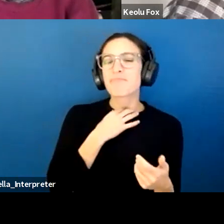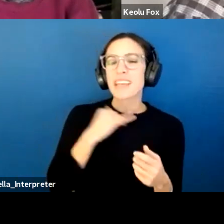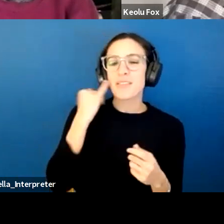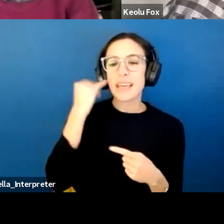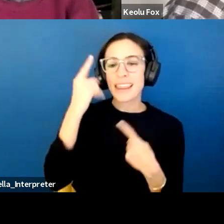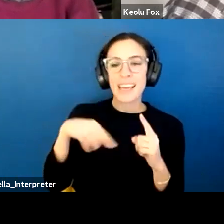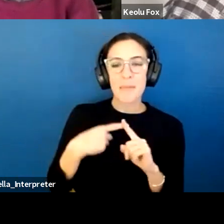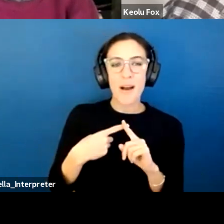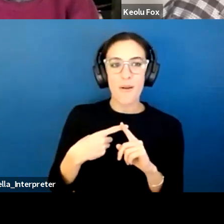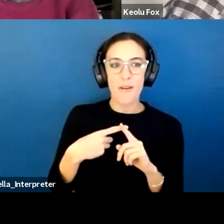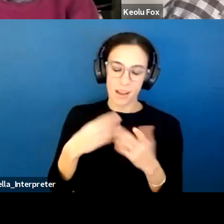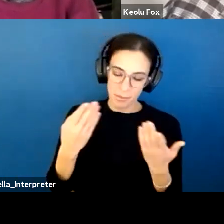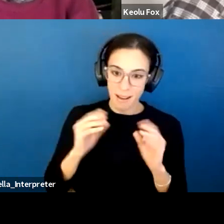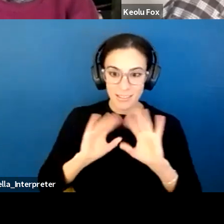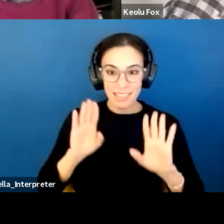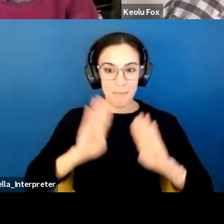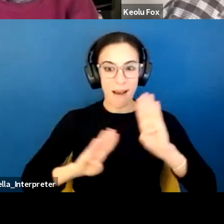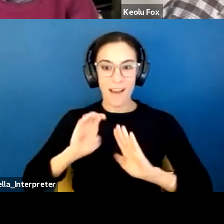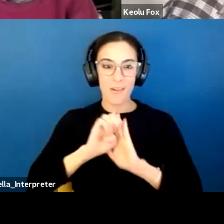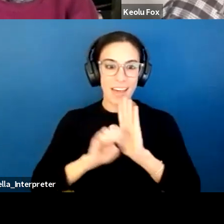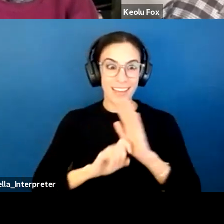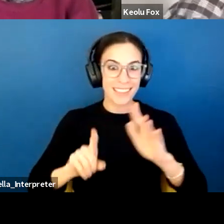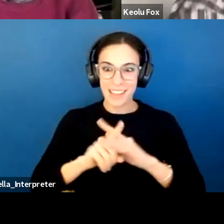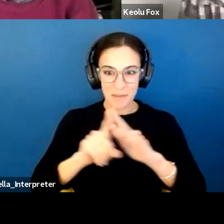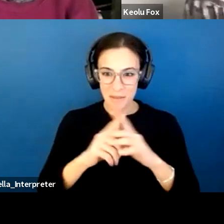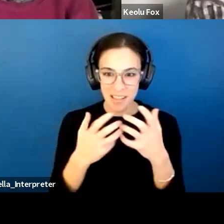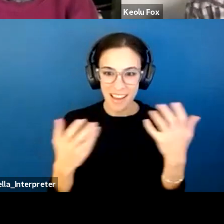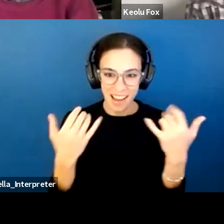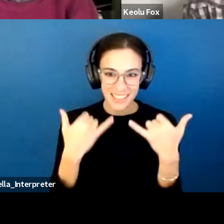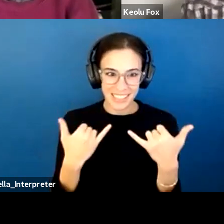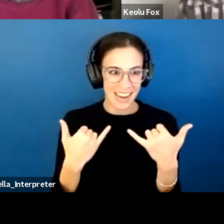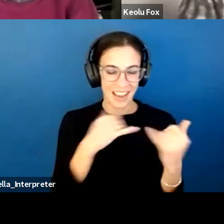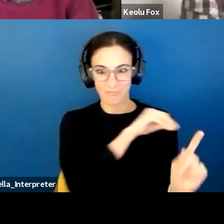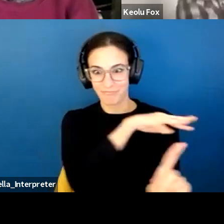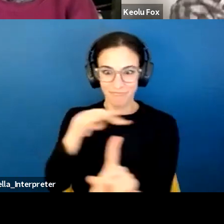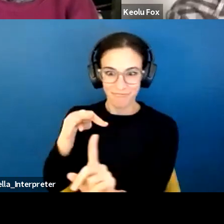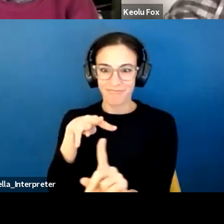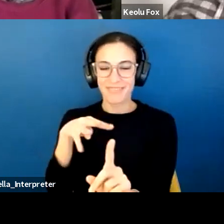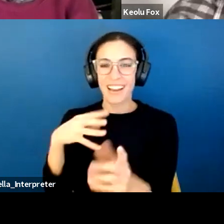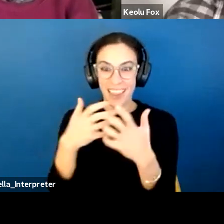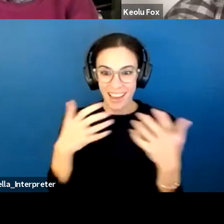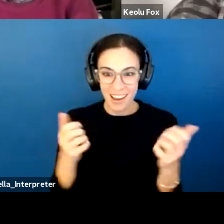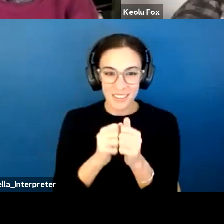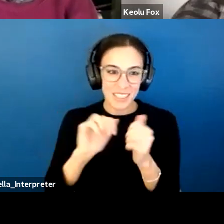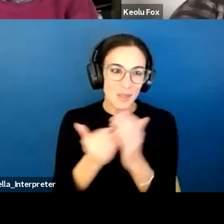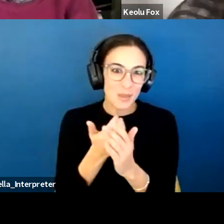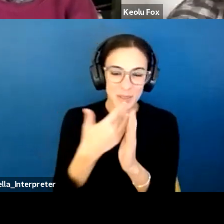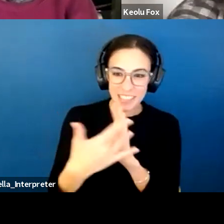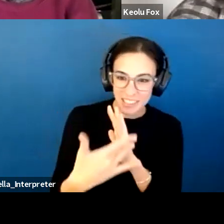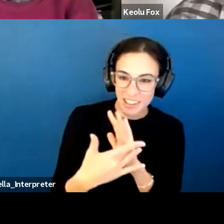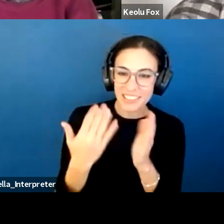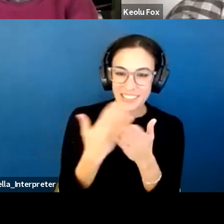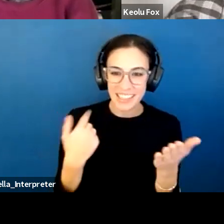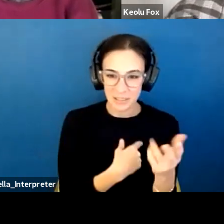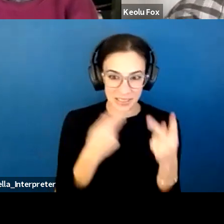bioethics is obviously coming up a lot today. It's having like a heyday with these technologies and you know, all of these things we faced as well